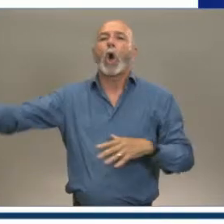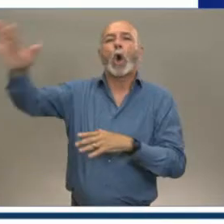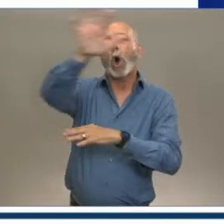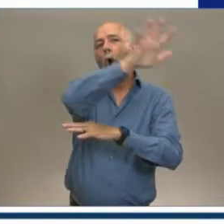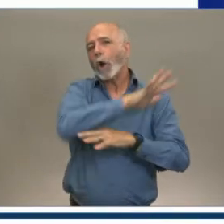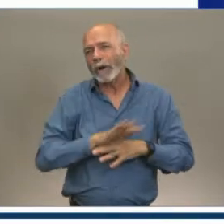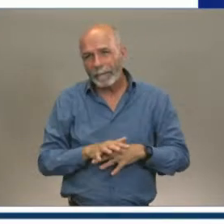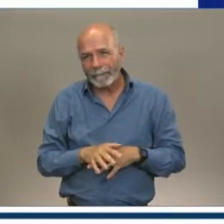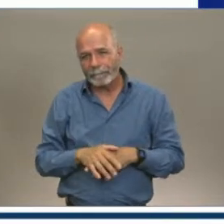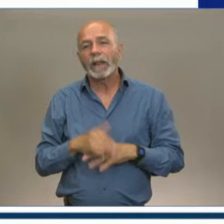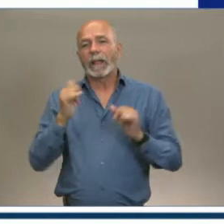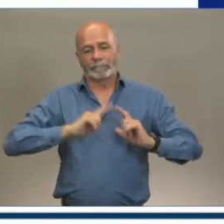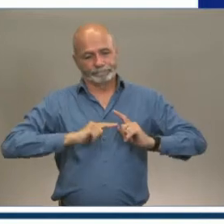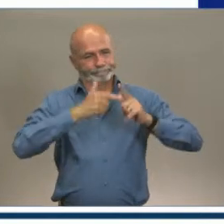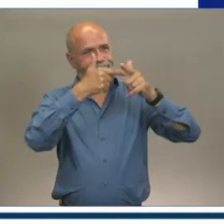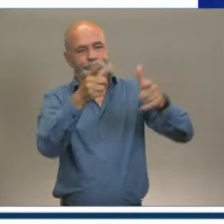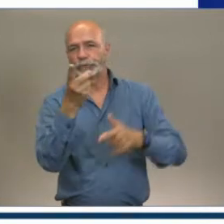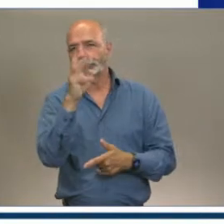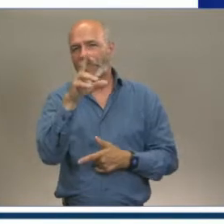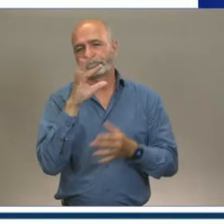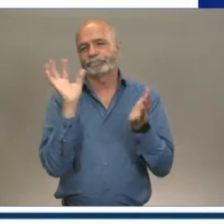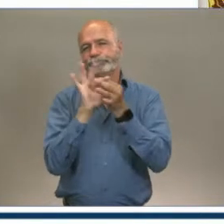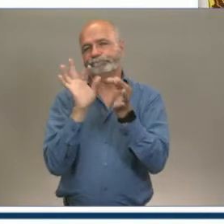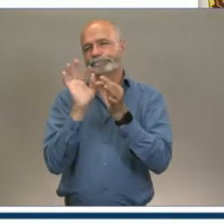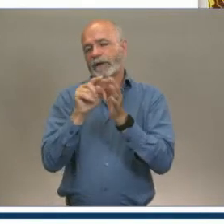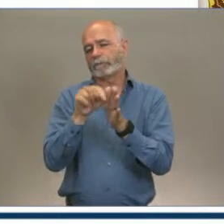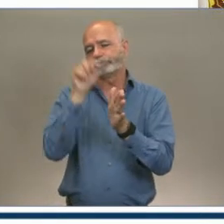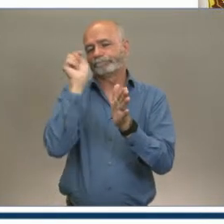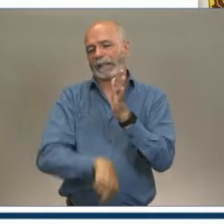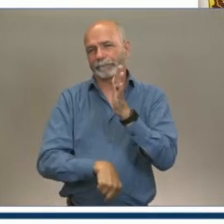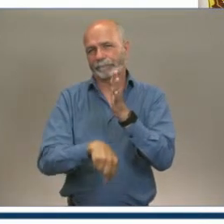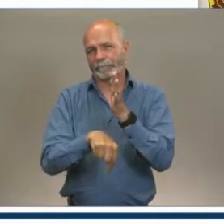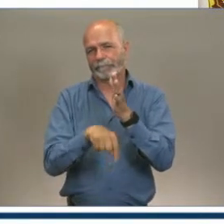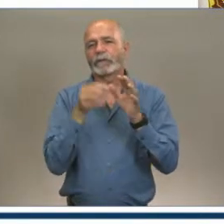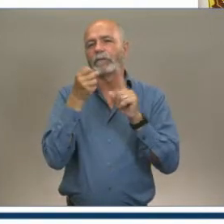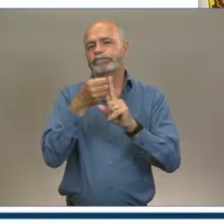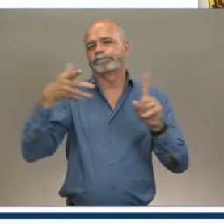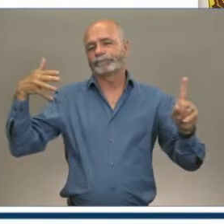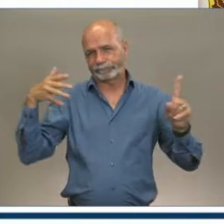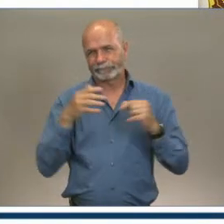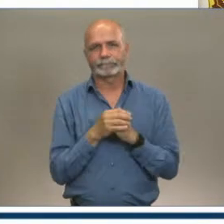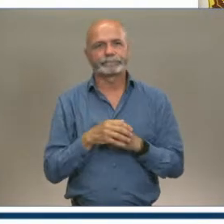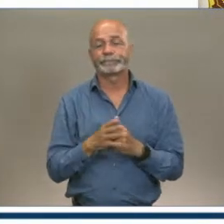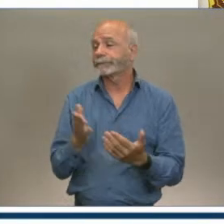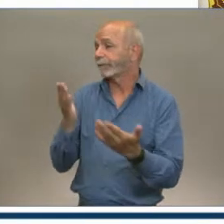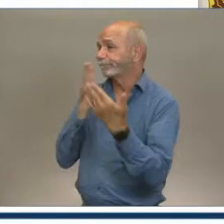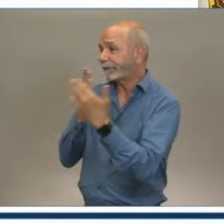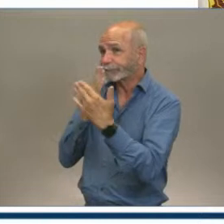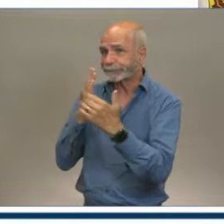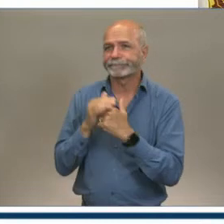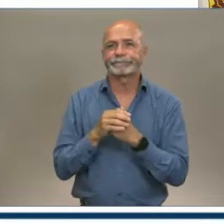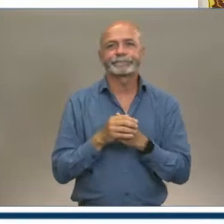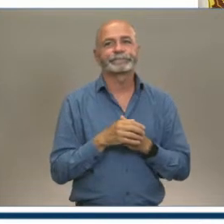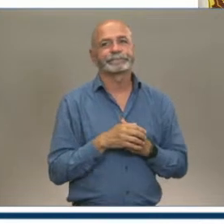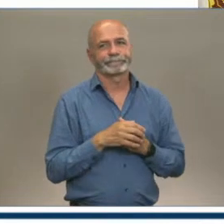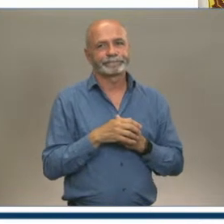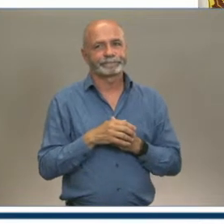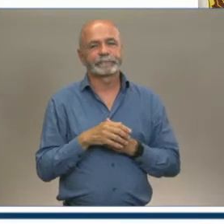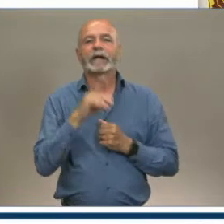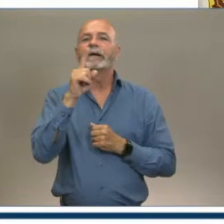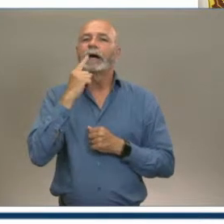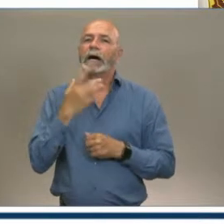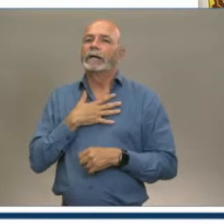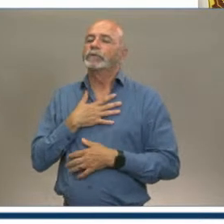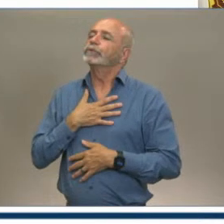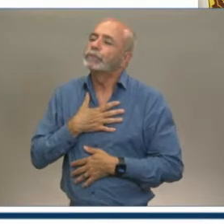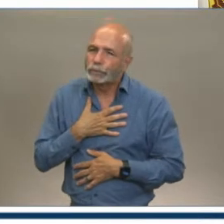to you for more details on the next phase of our reopening. Thank you, Premier, and good afternoon, everybody. I too want to acknowledge that we